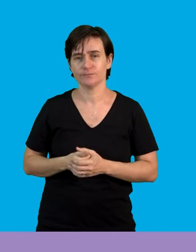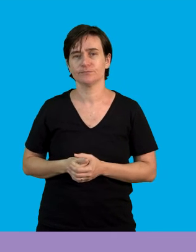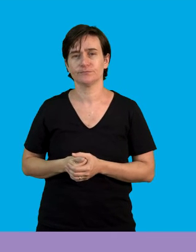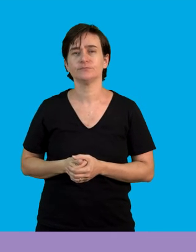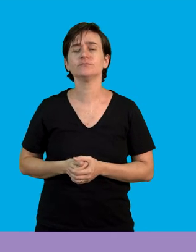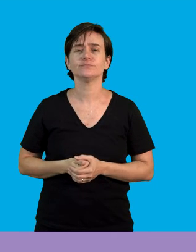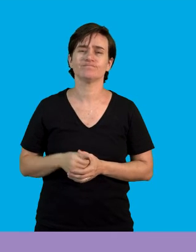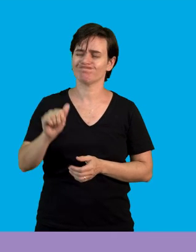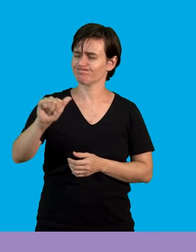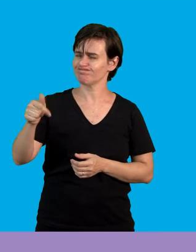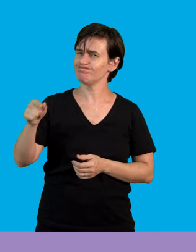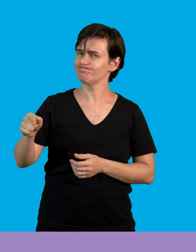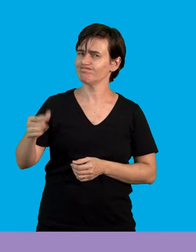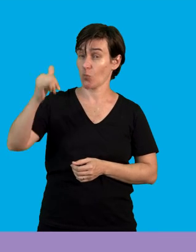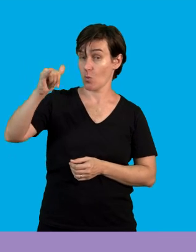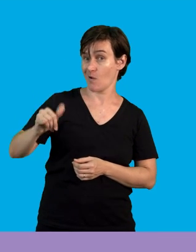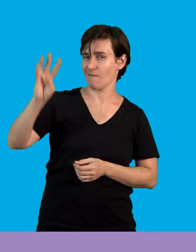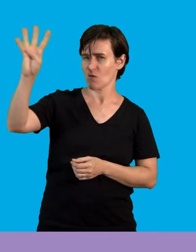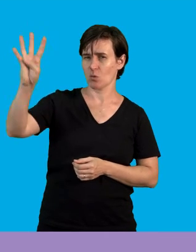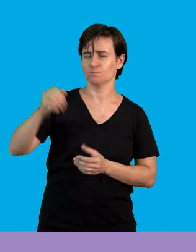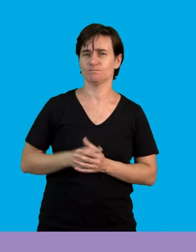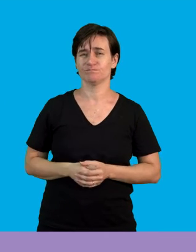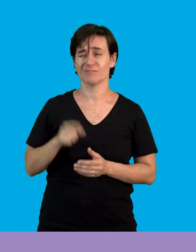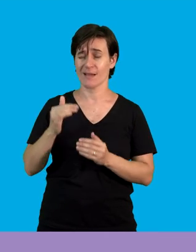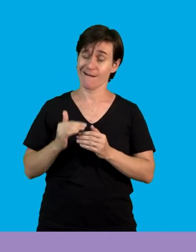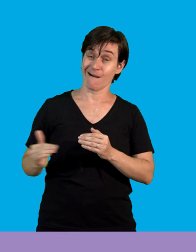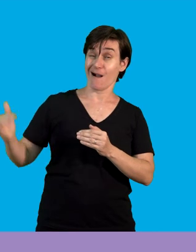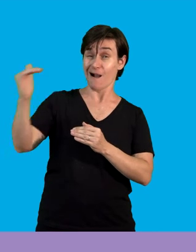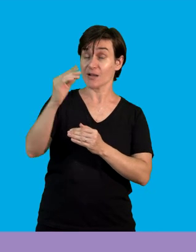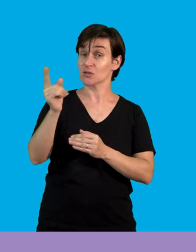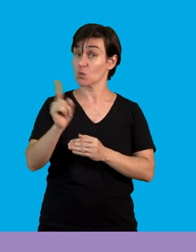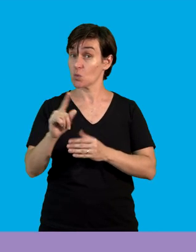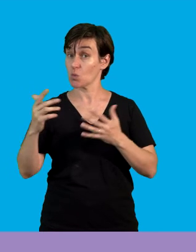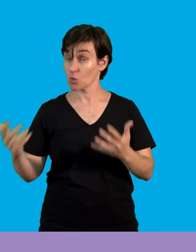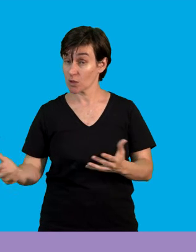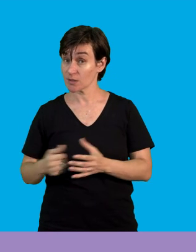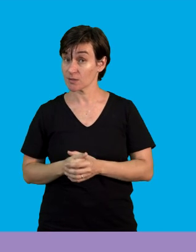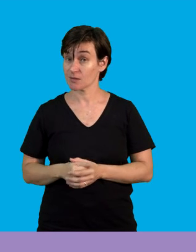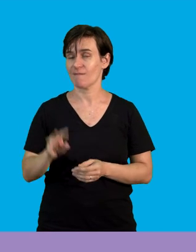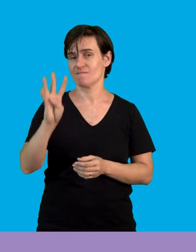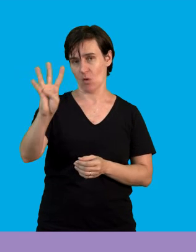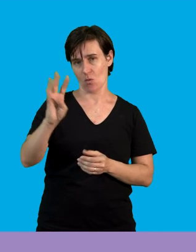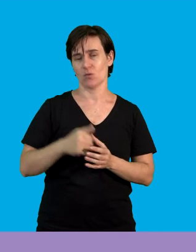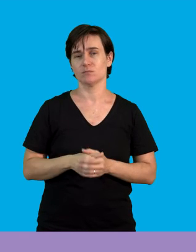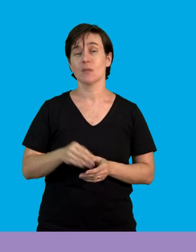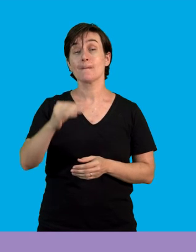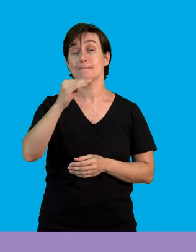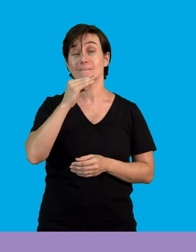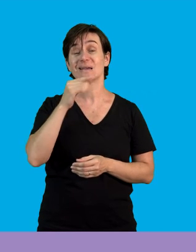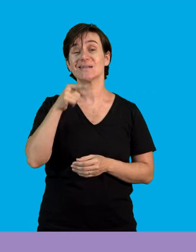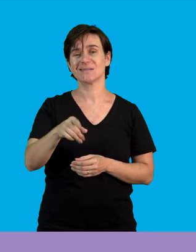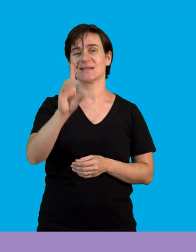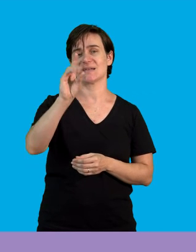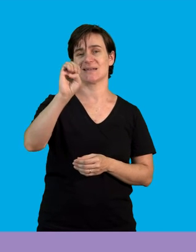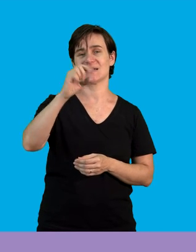mathematics, and then the last one is 4. So the highest one of the 4 is 4, therefore